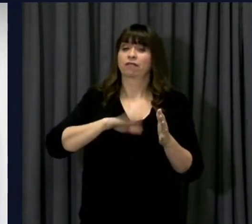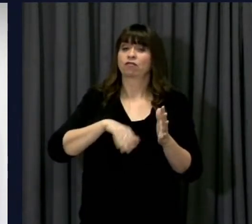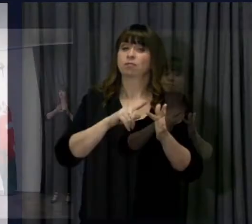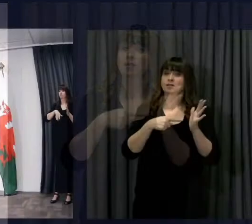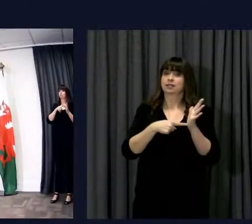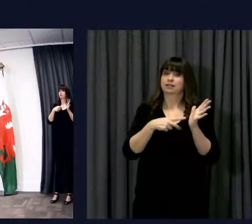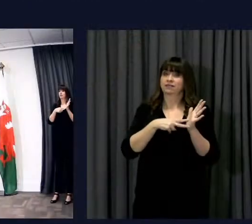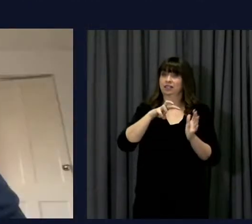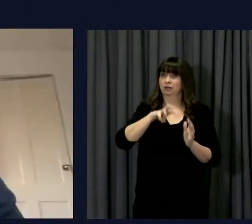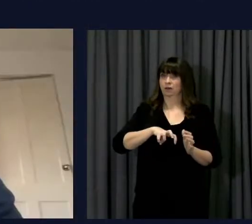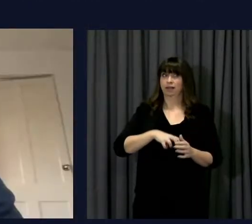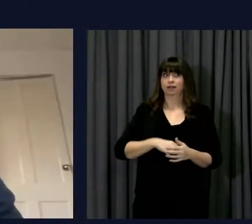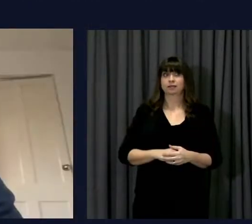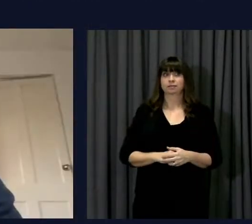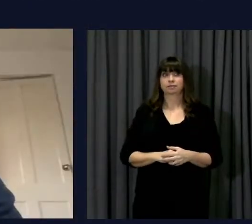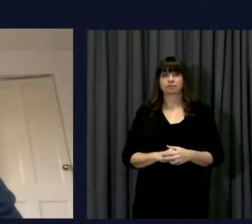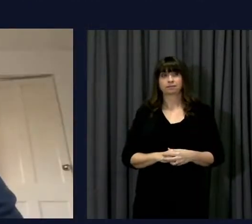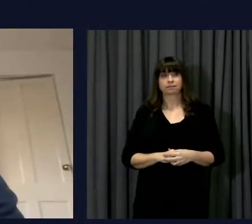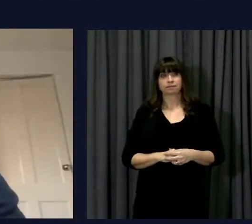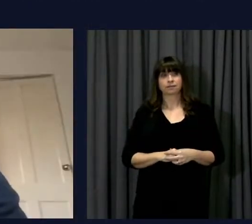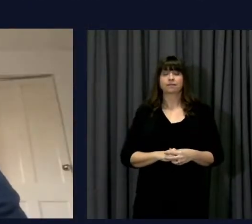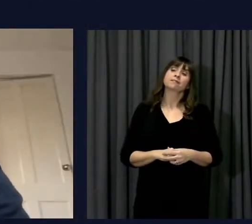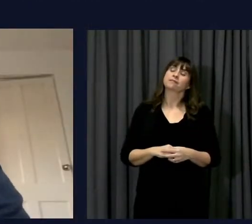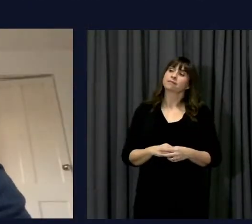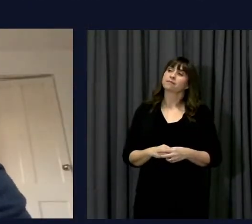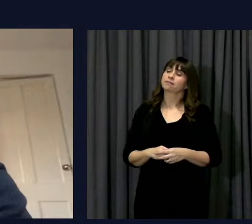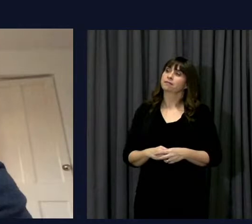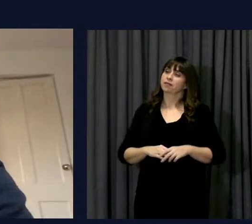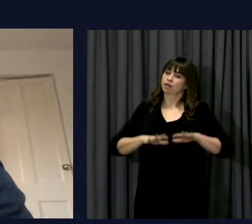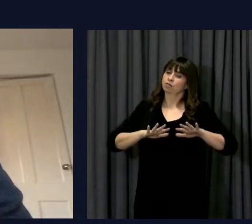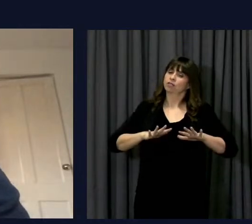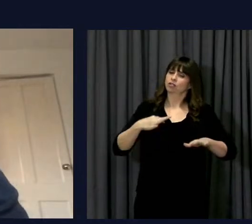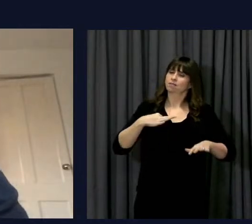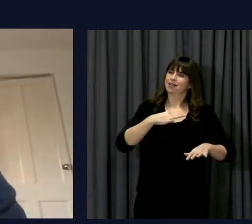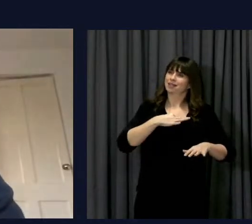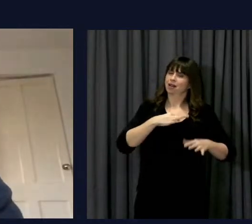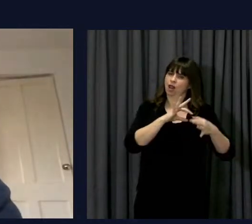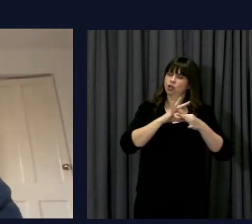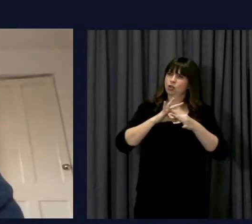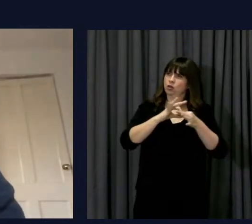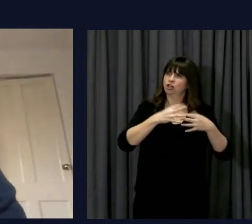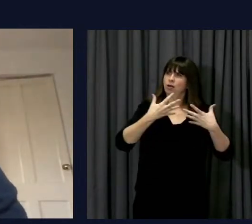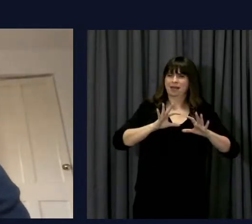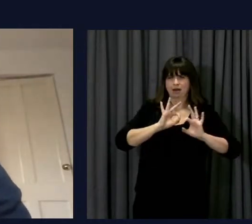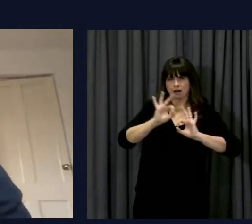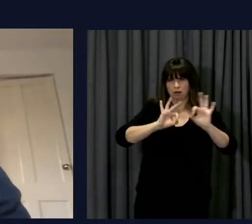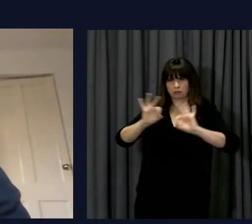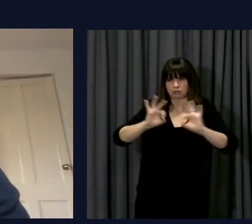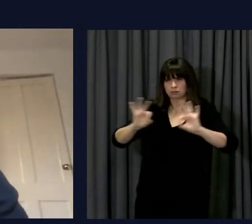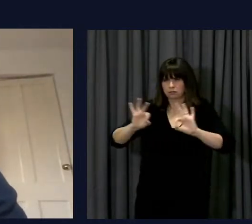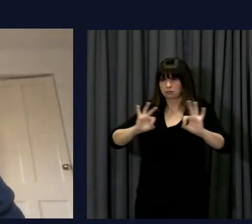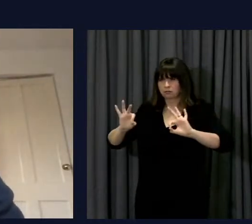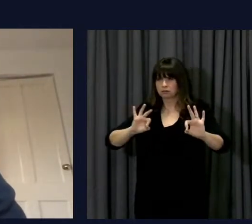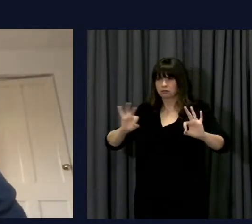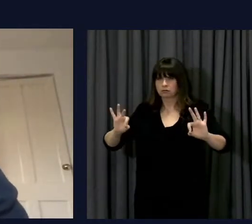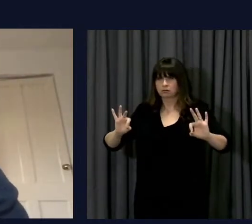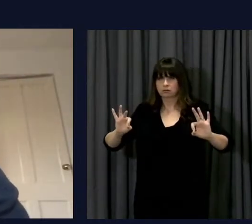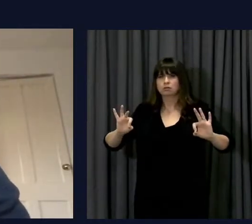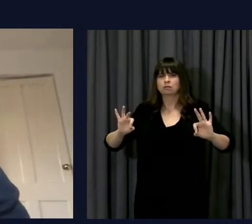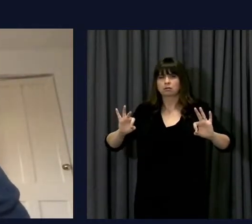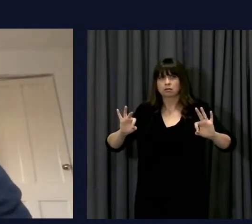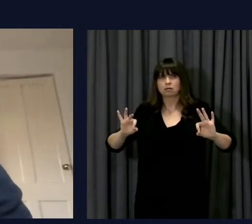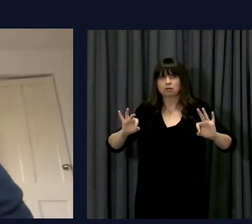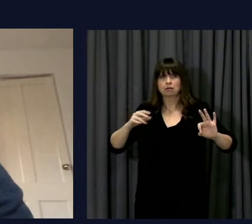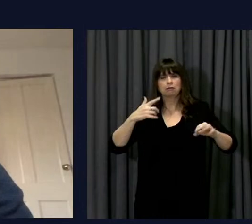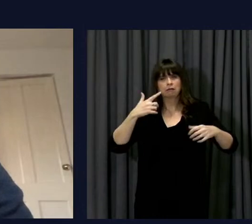Wales. Minister, thank you. The British Medical Association has carried out a survey which shows that compared to their white colleagues, a